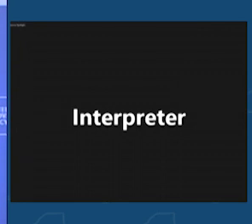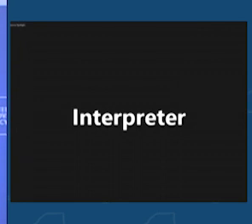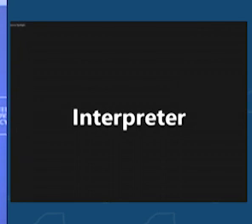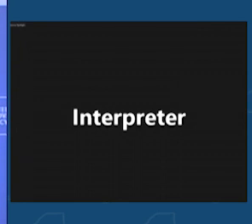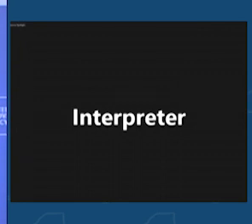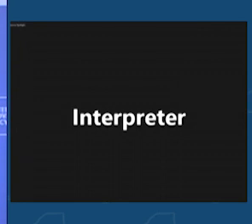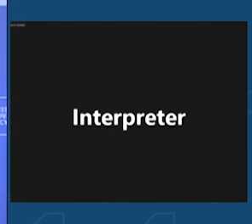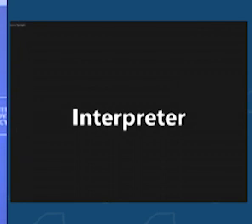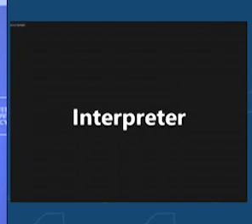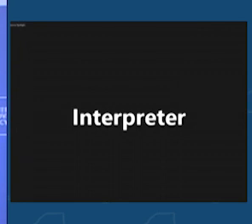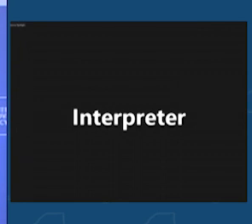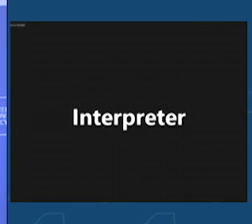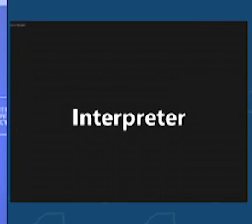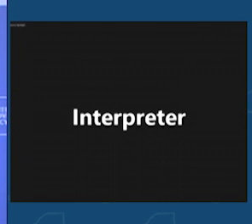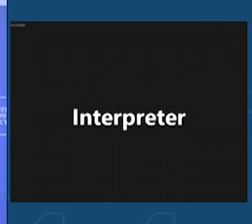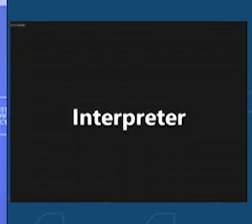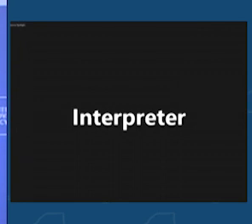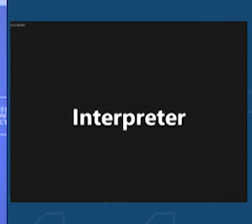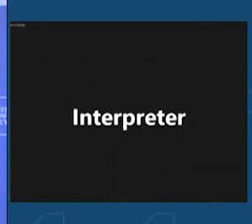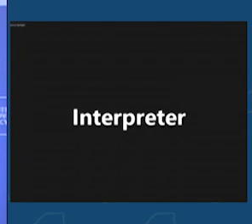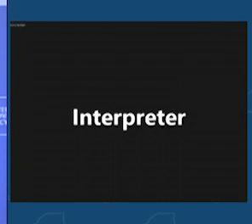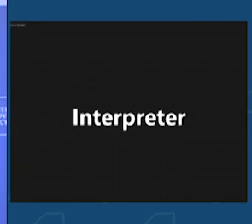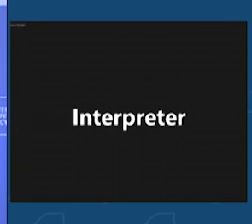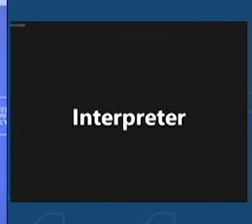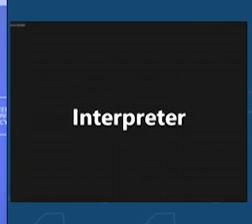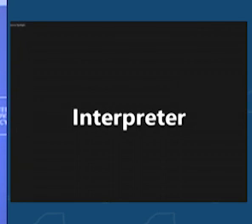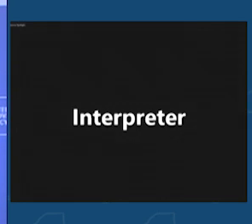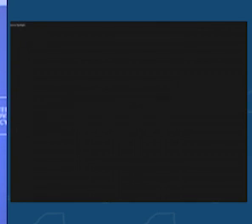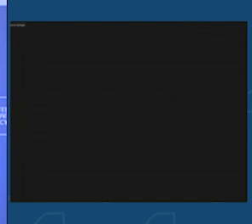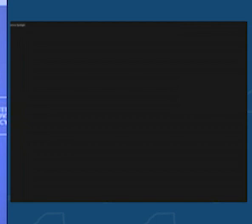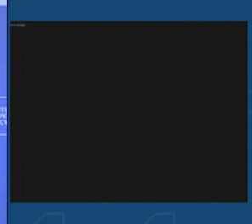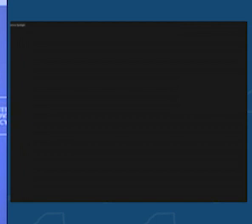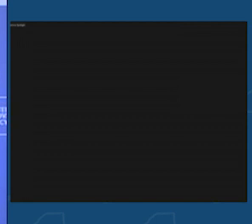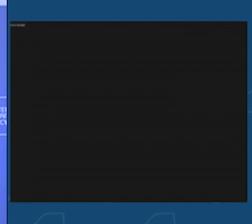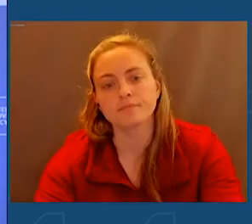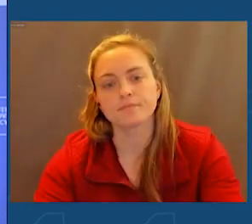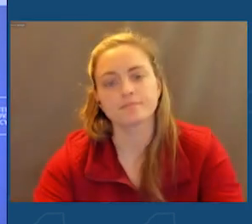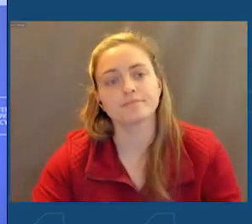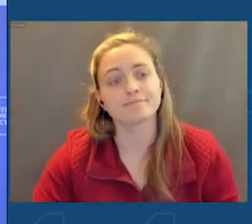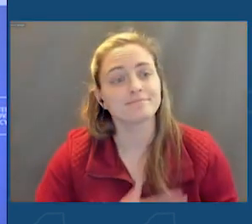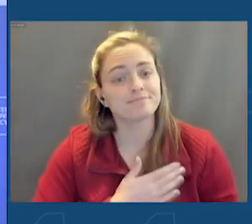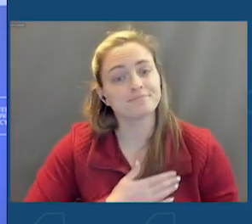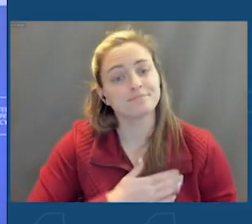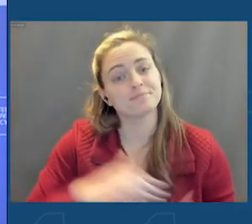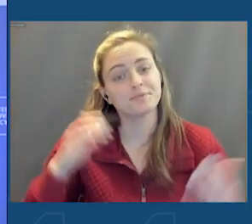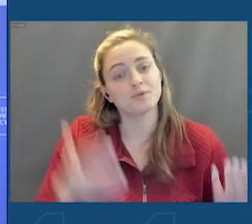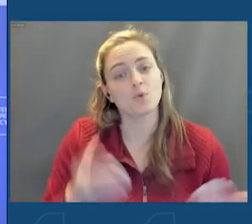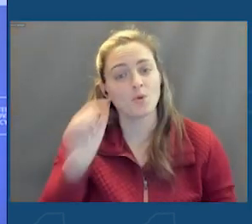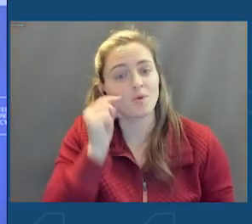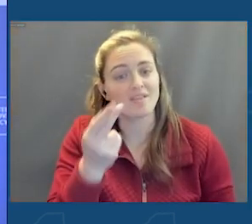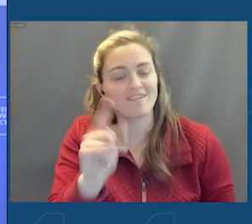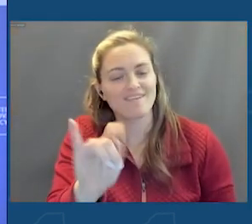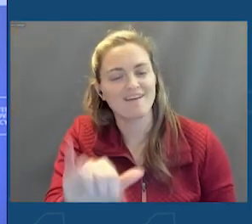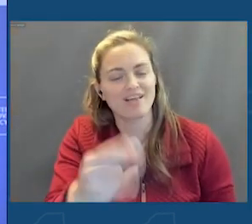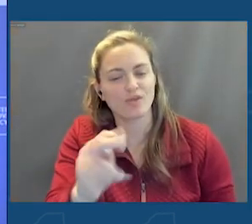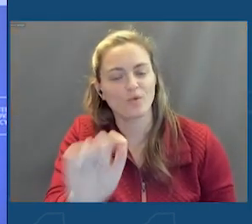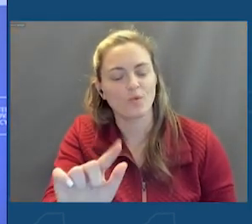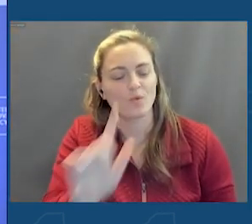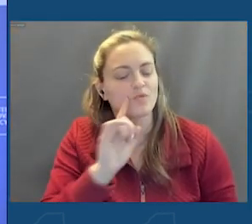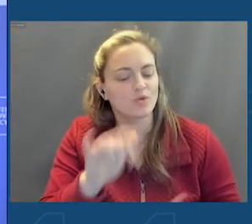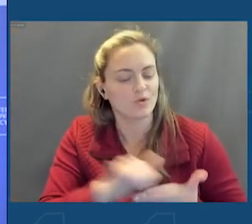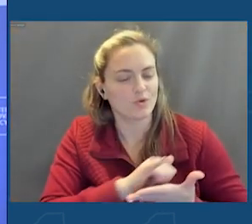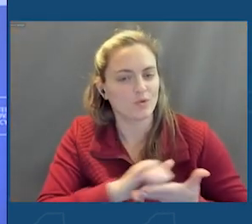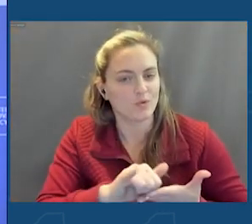Please welcome to the stage Governor Kathy Hochul of New York and Patrick Gaspard, President and CEO of the Center for